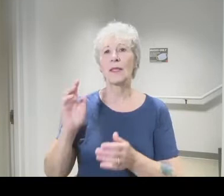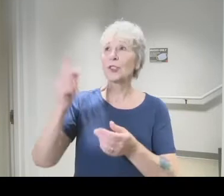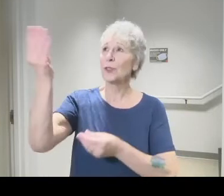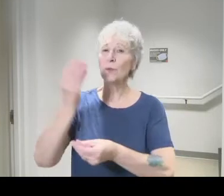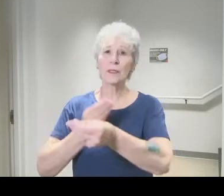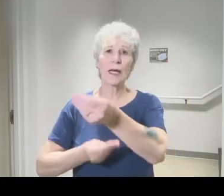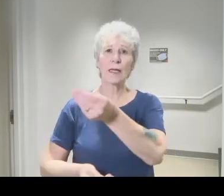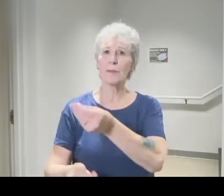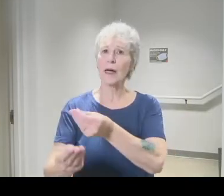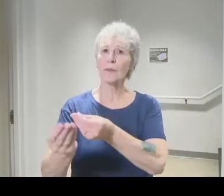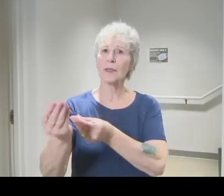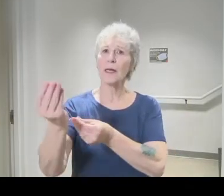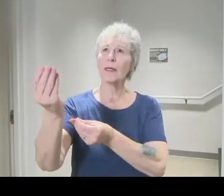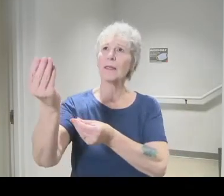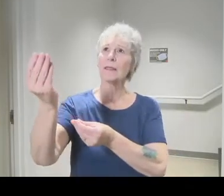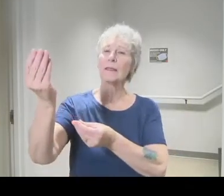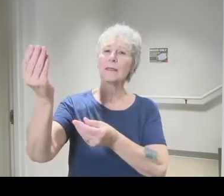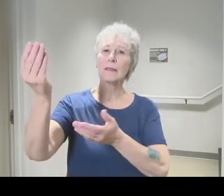love. That you would take my